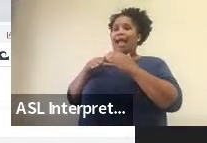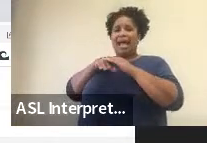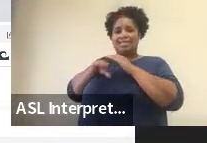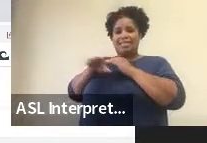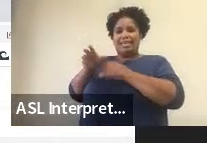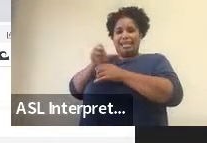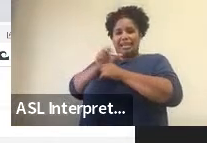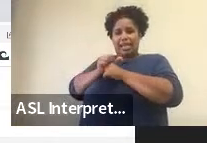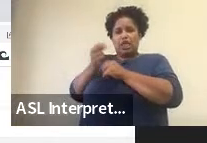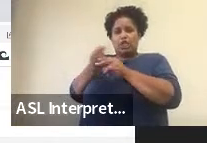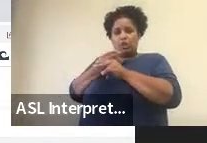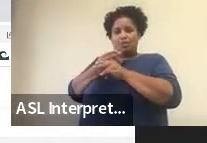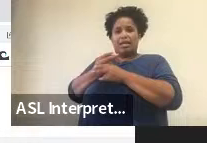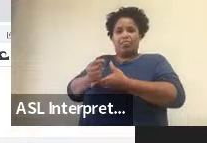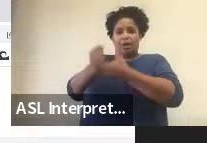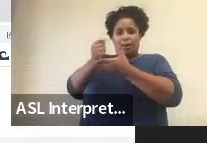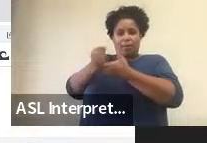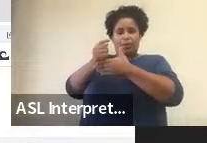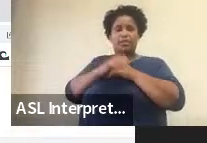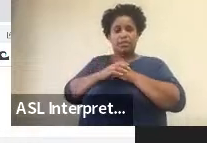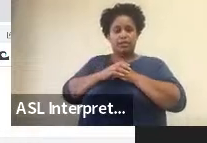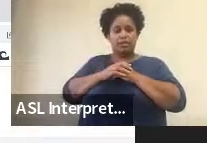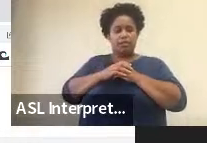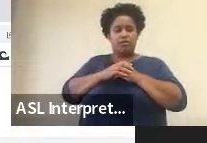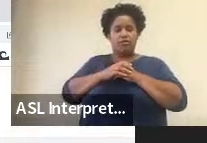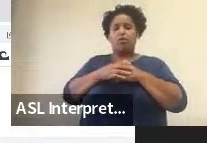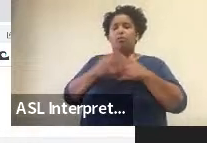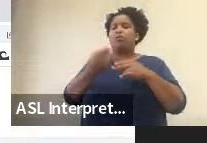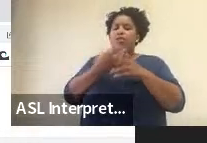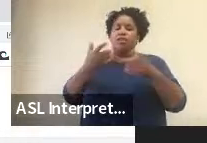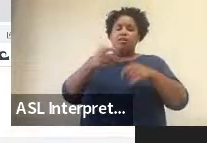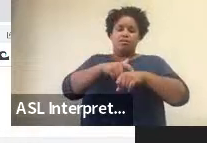time here at the beginning.